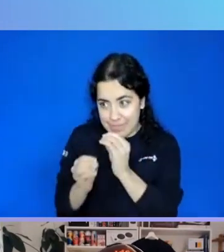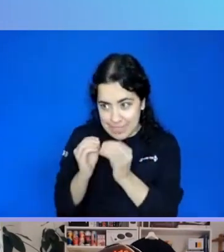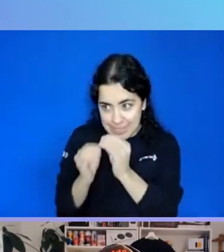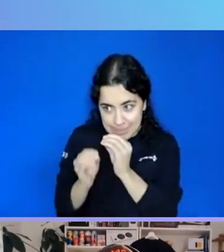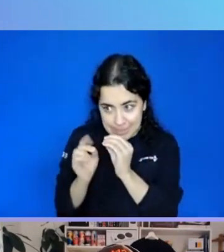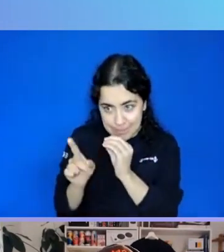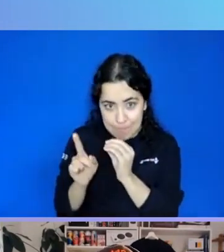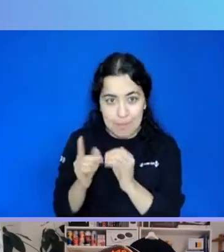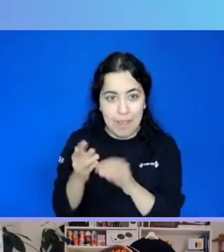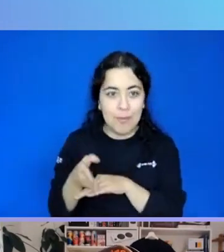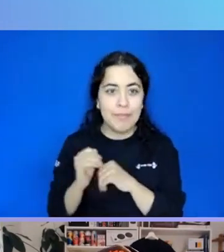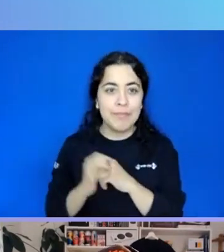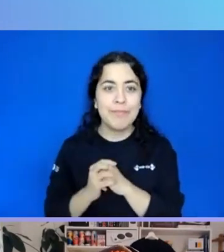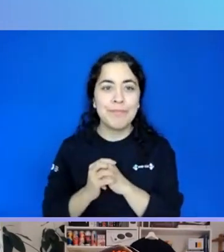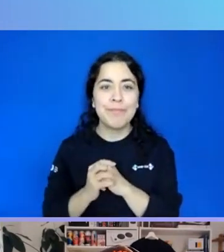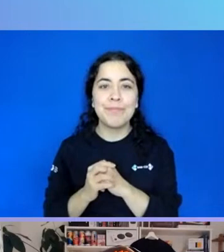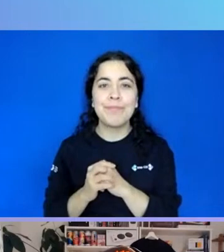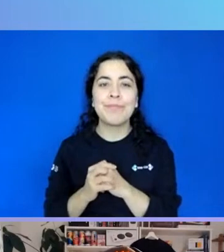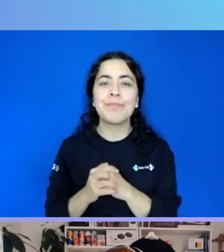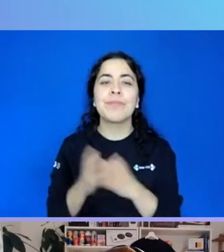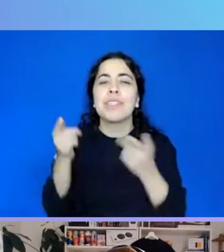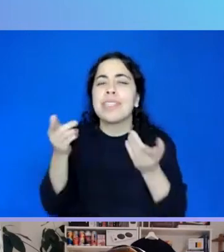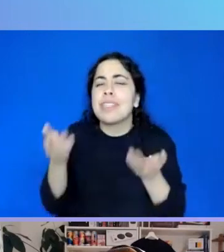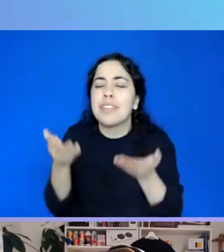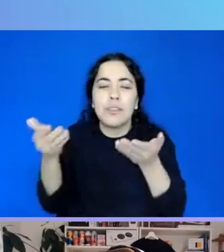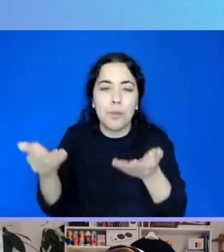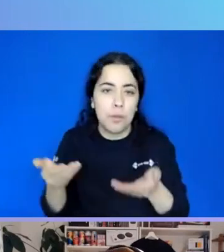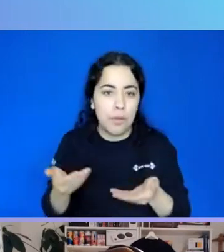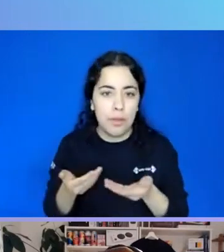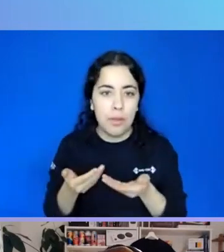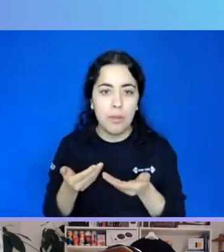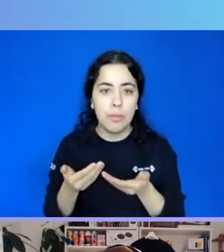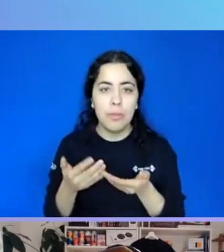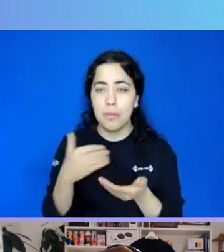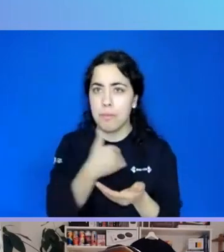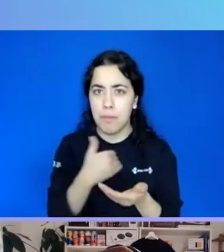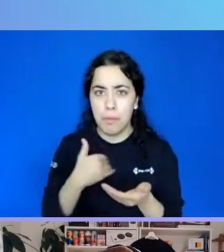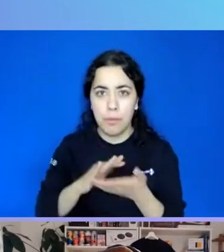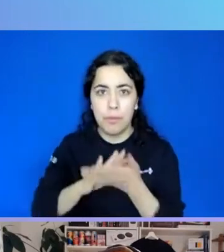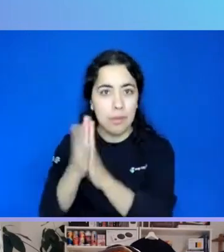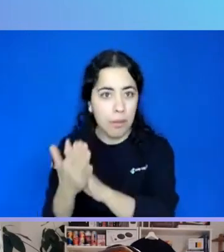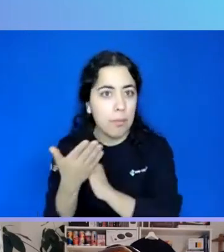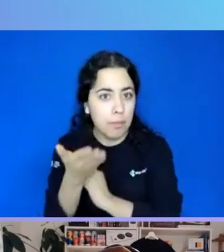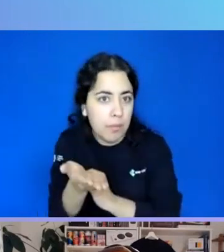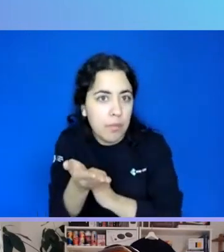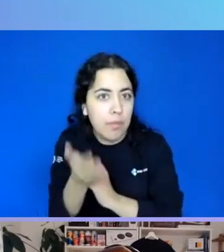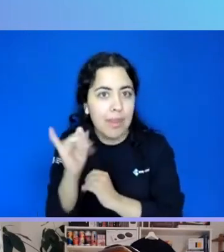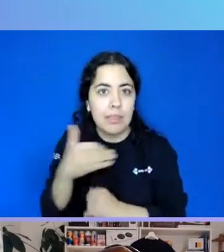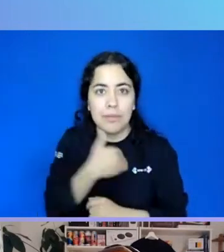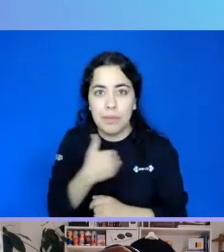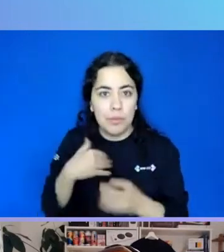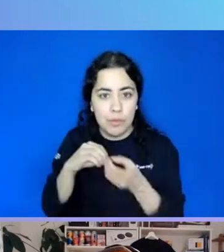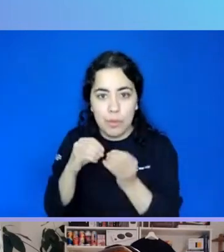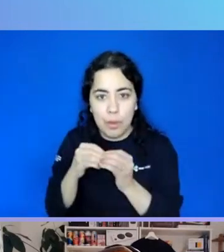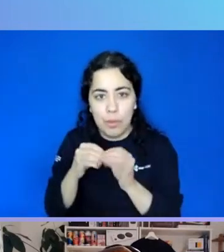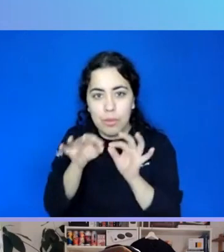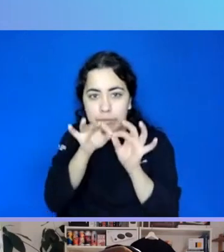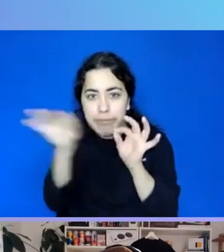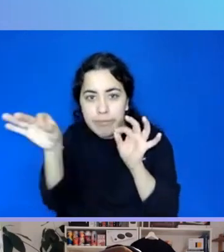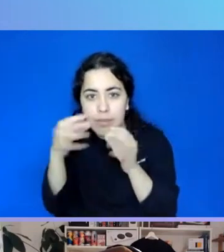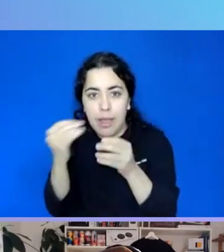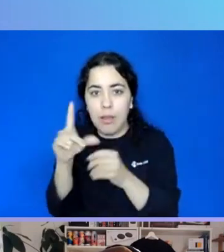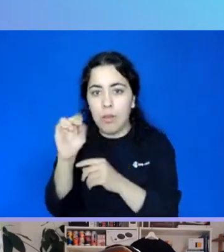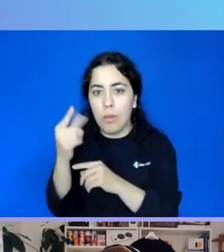afterwards. And this is a welcome as a member email. It's just membership number and